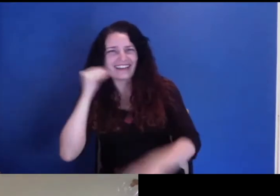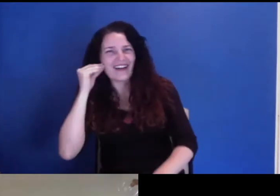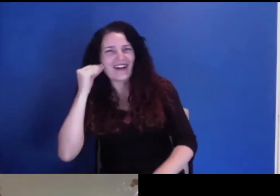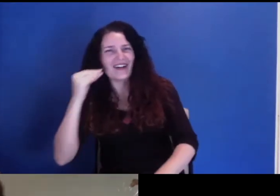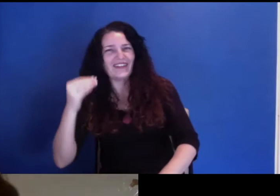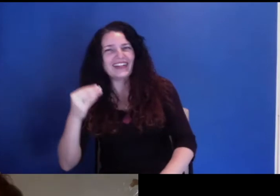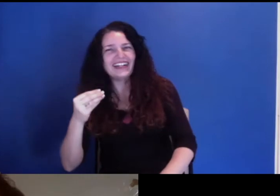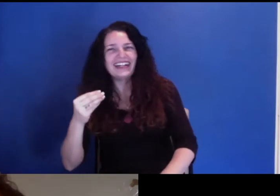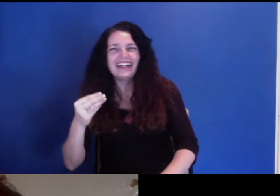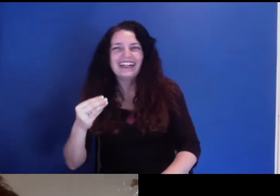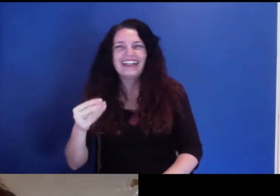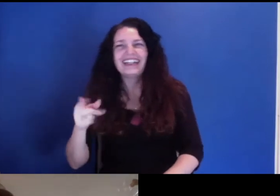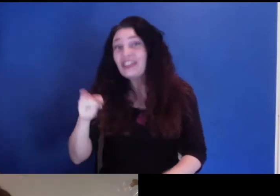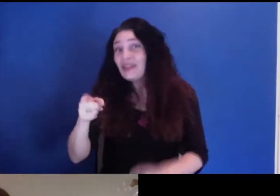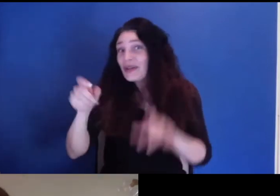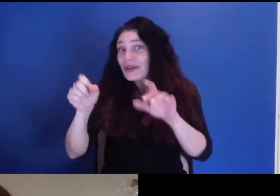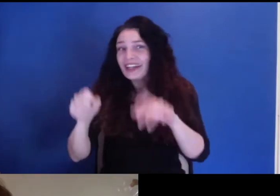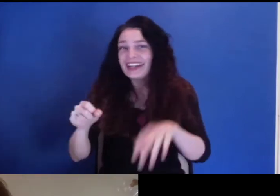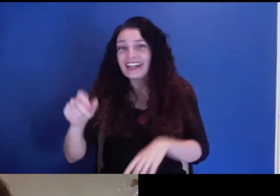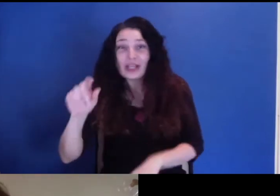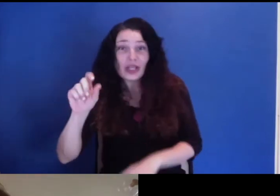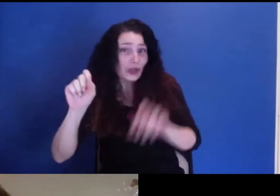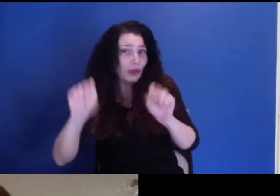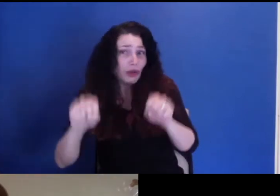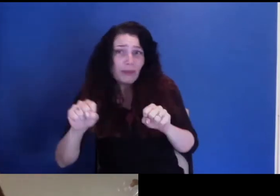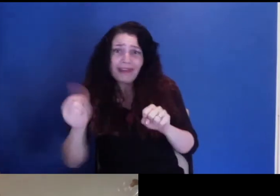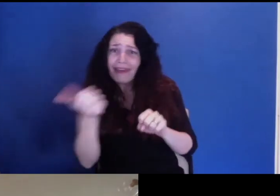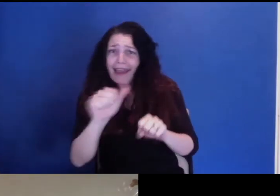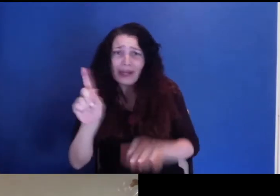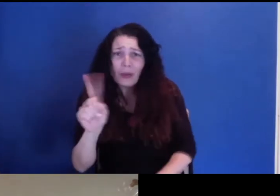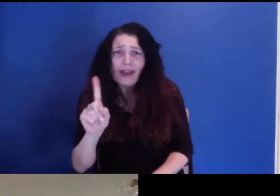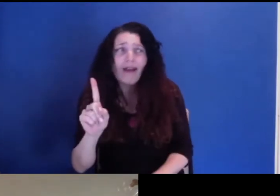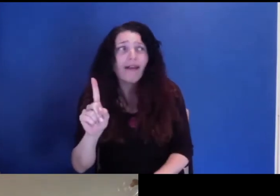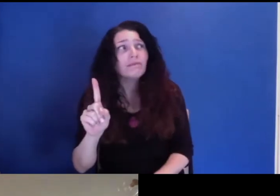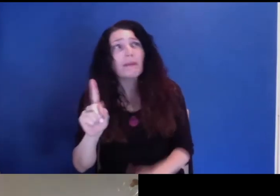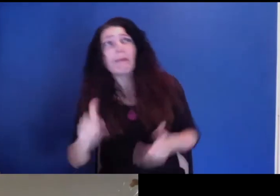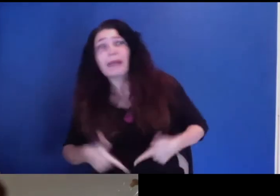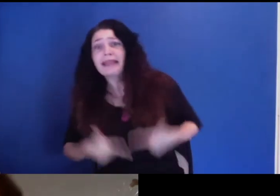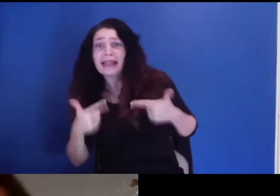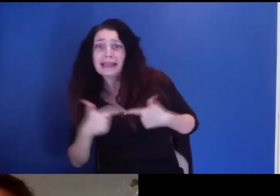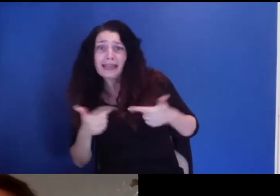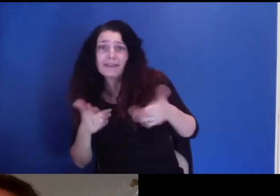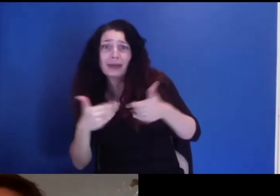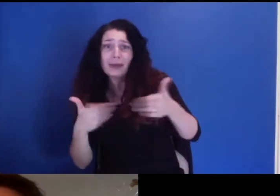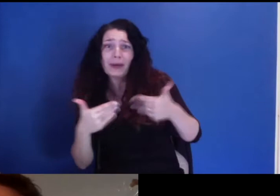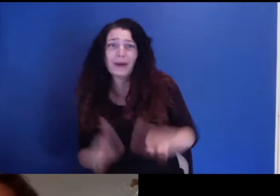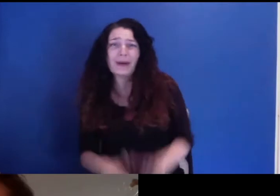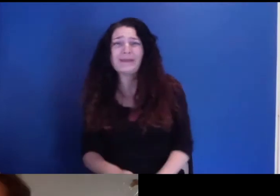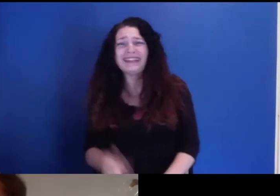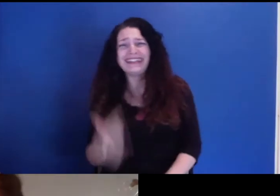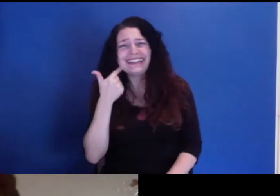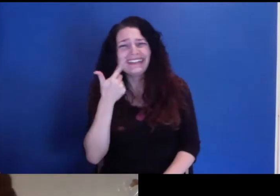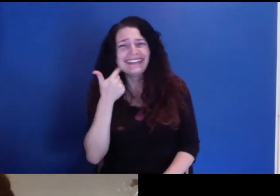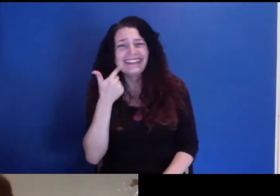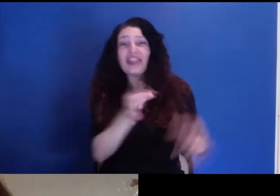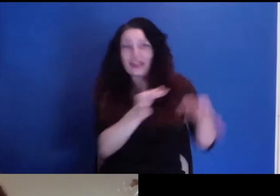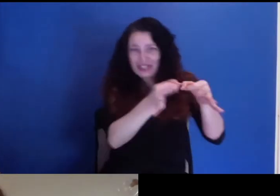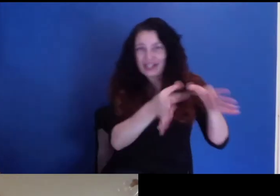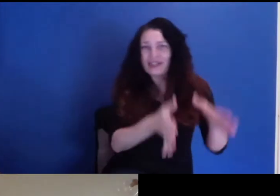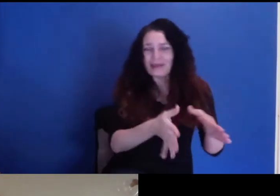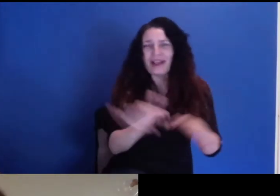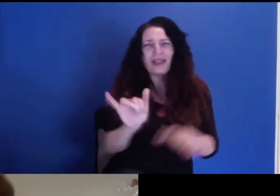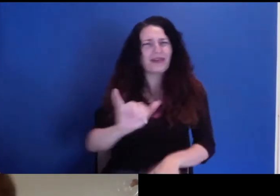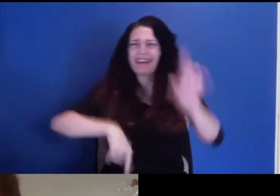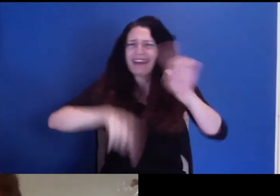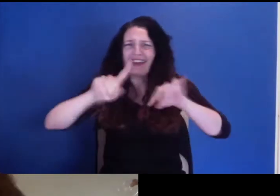I love you. Like, you could be anywhere. You could be in the living room. You could be. But you're here with us. There's so many other Zooms you could be on. So